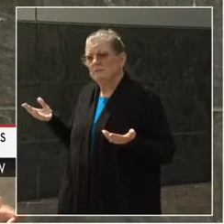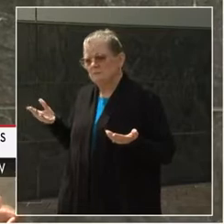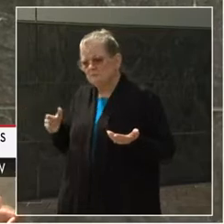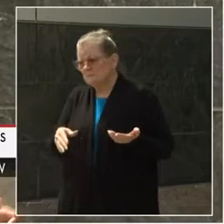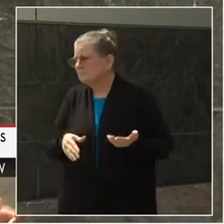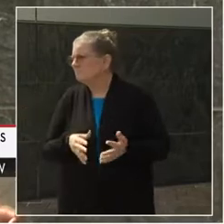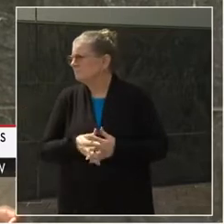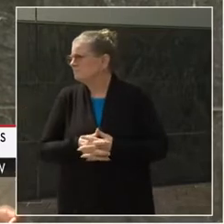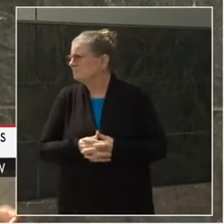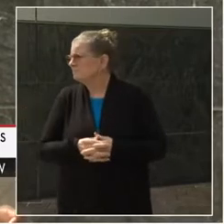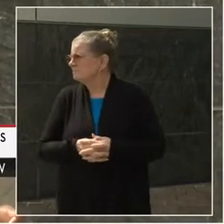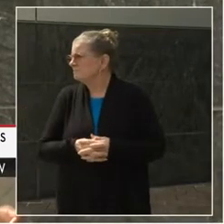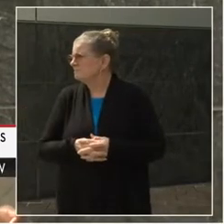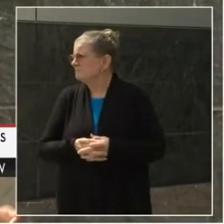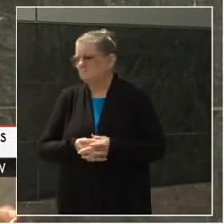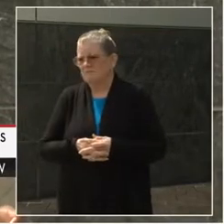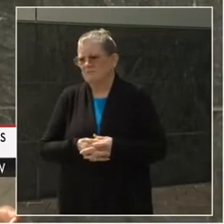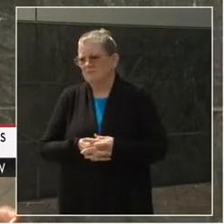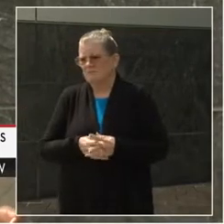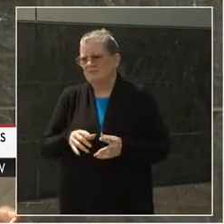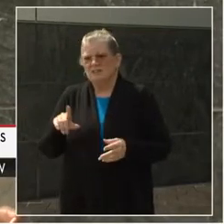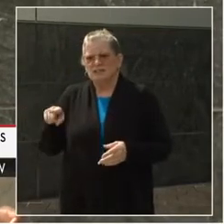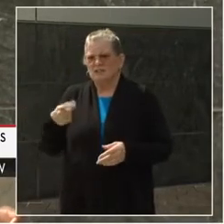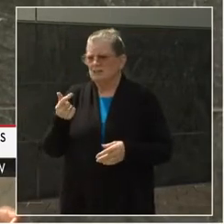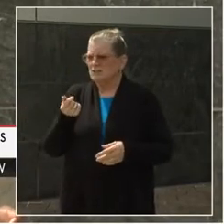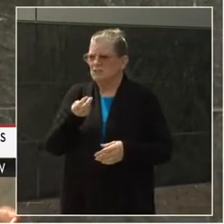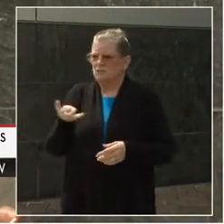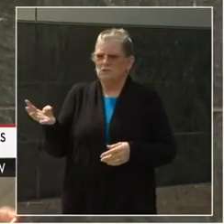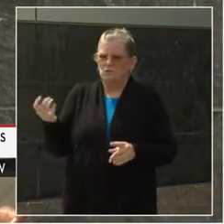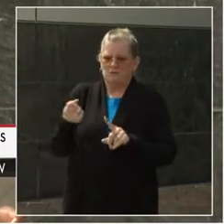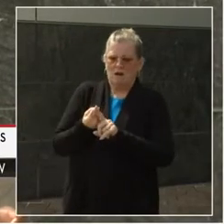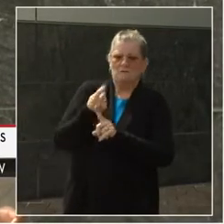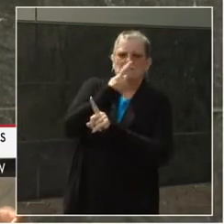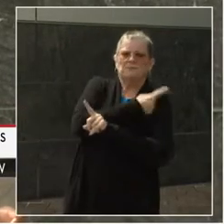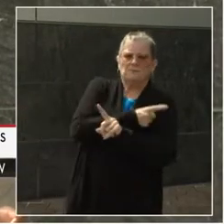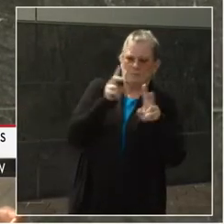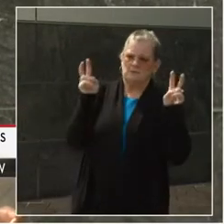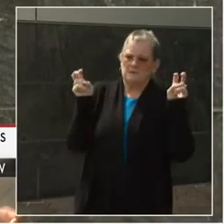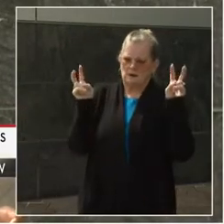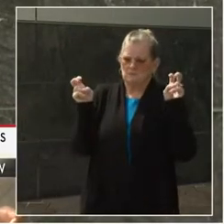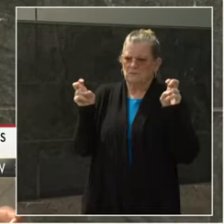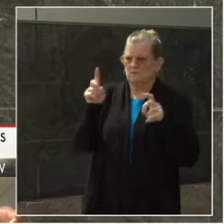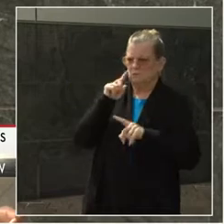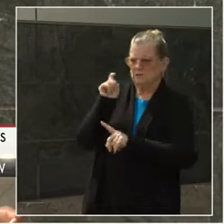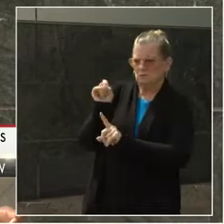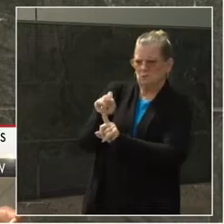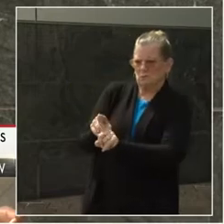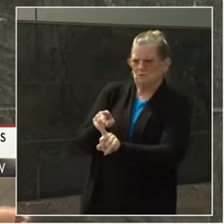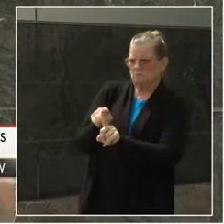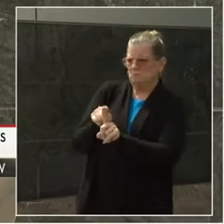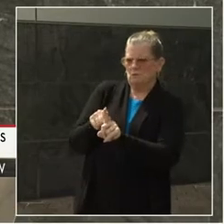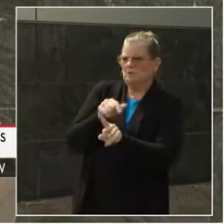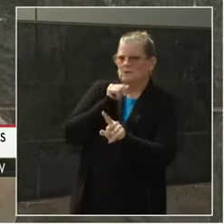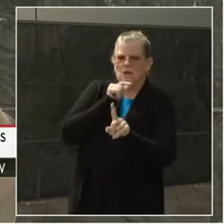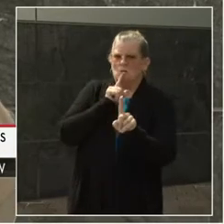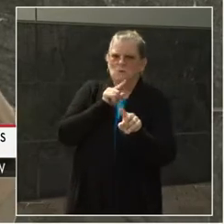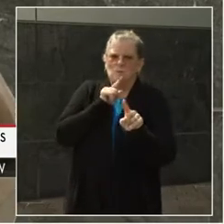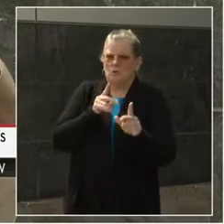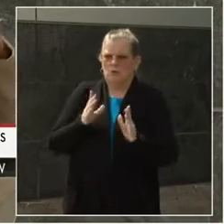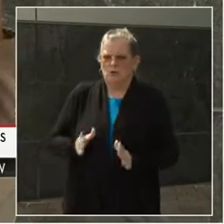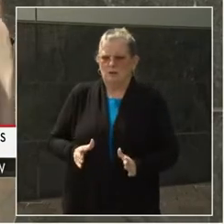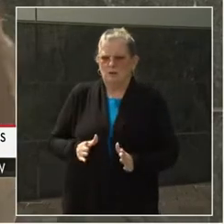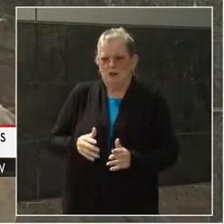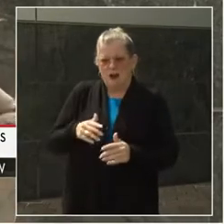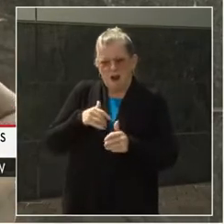Just a couple of off-topic questions from other reporters. First of all, is there any update on